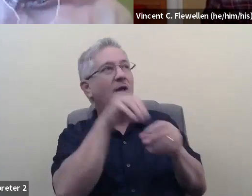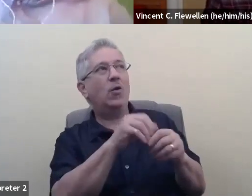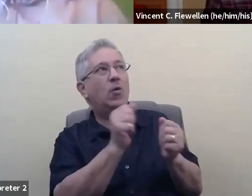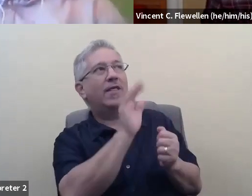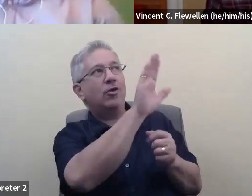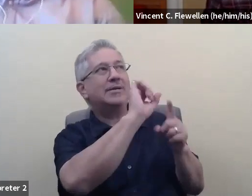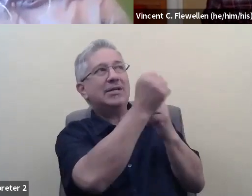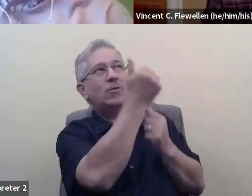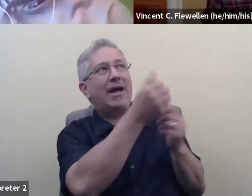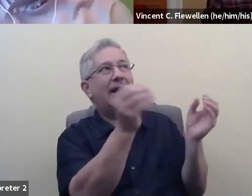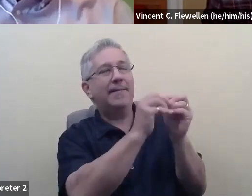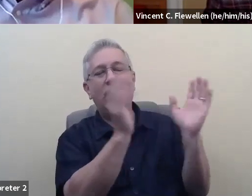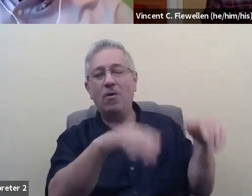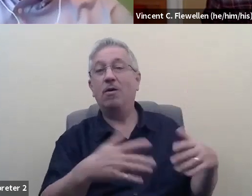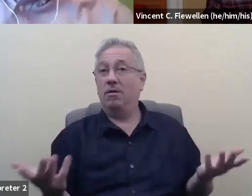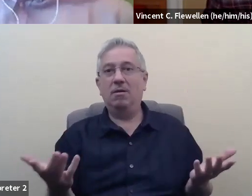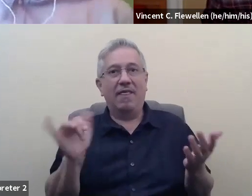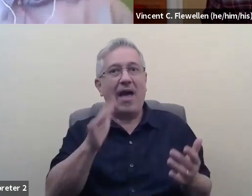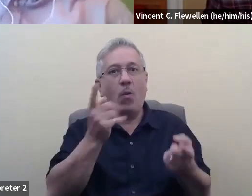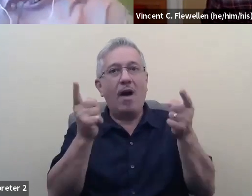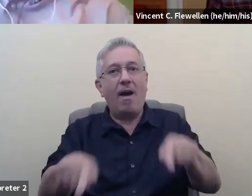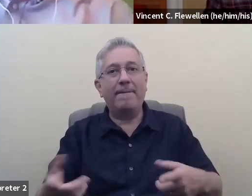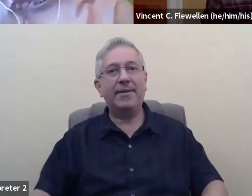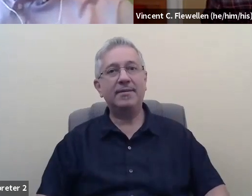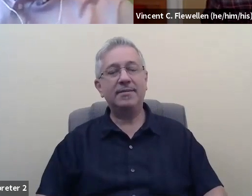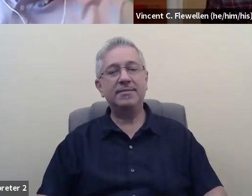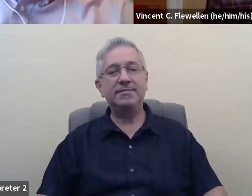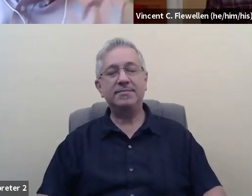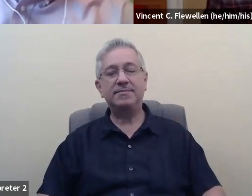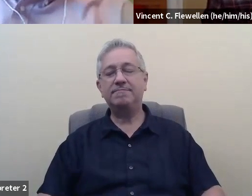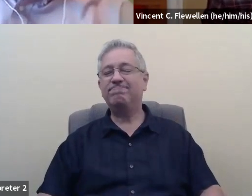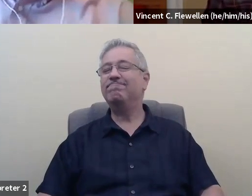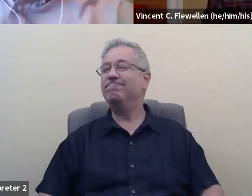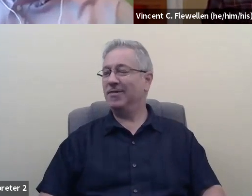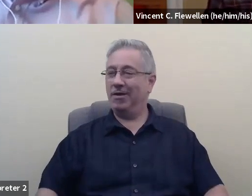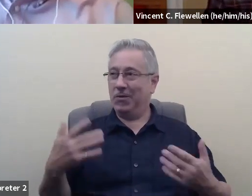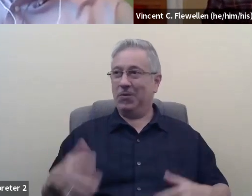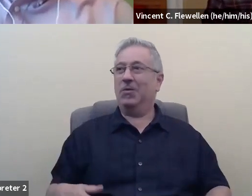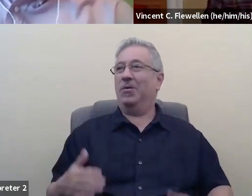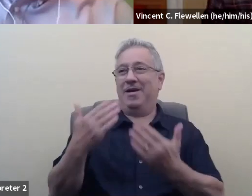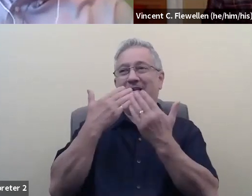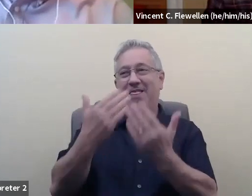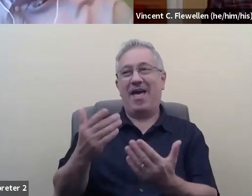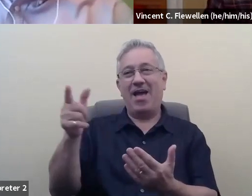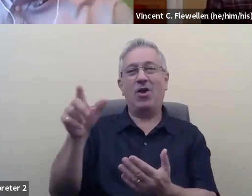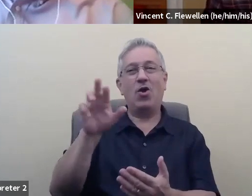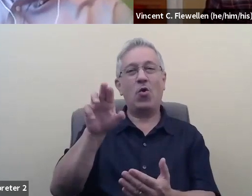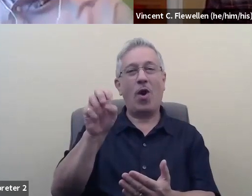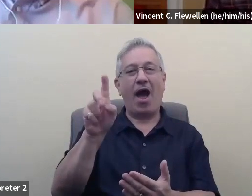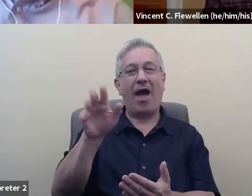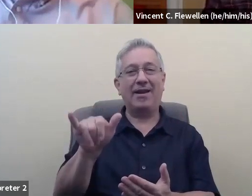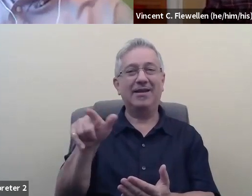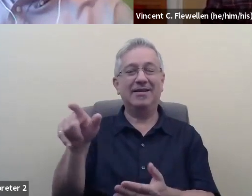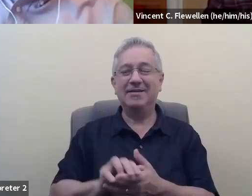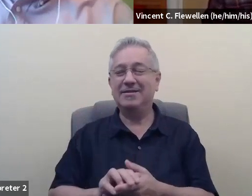Vincent, go I ahead, Desiree. all right. Thank you, Rodney. So I just learned a term last week. Y'all